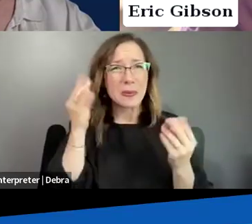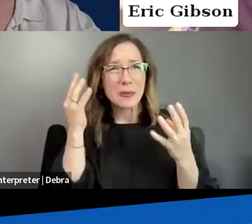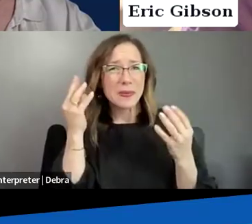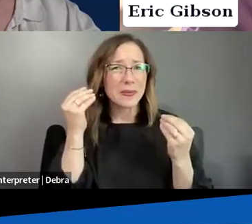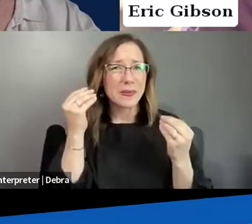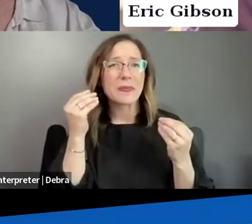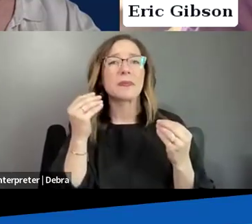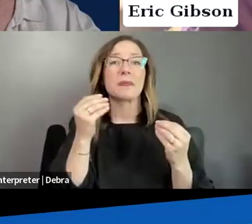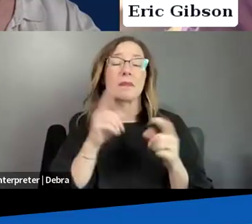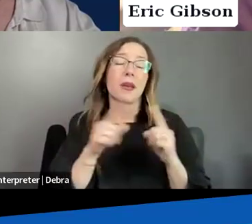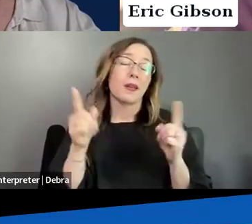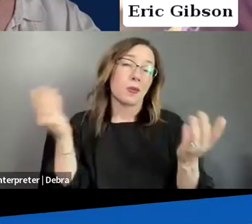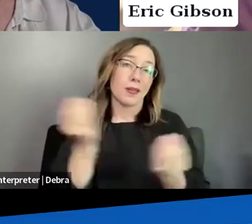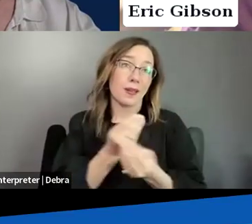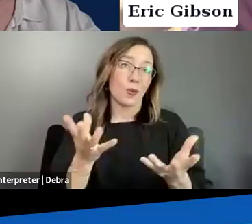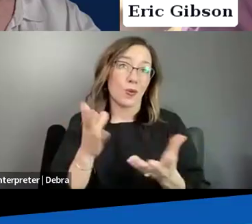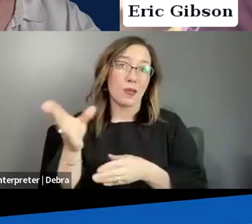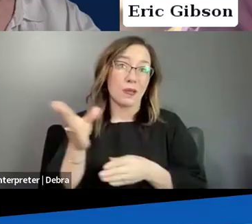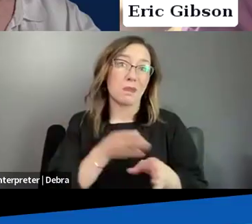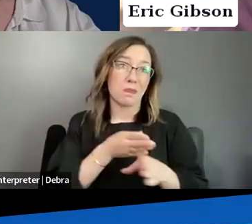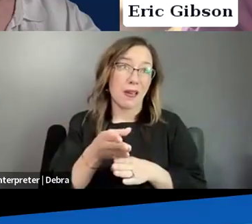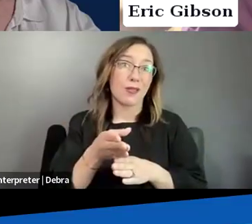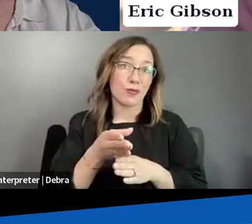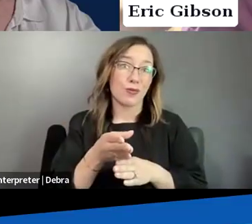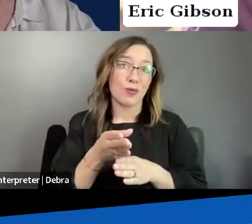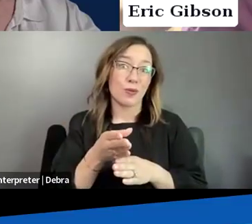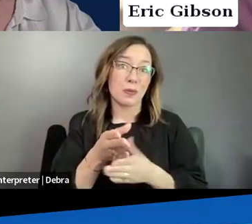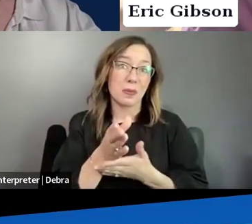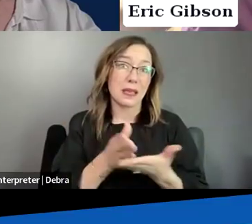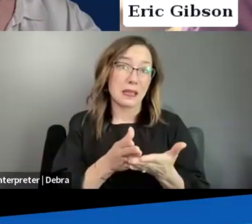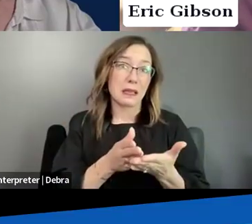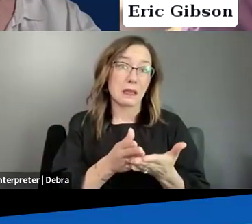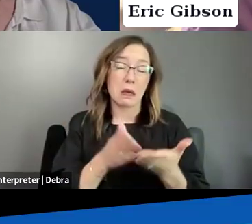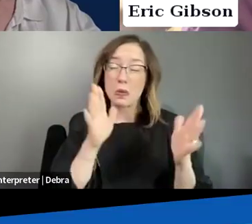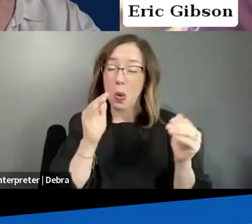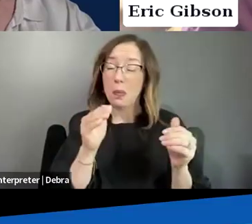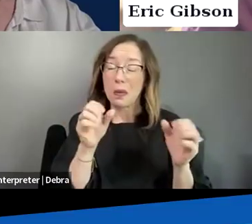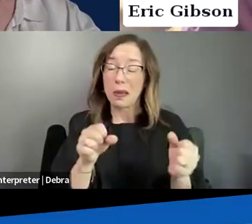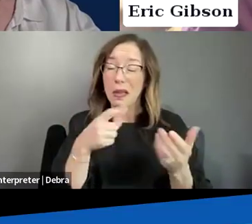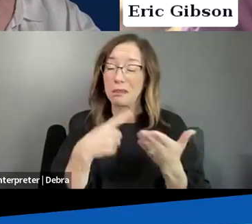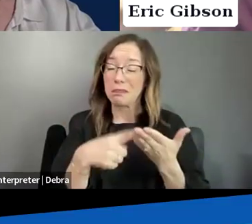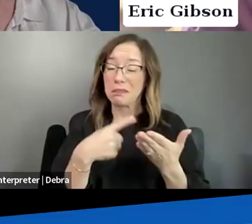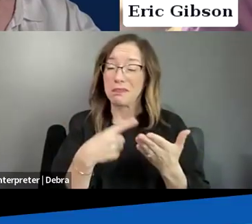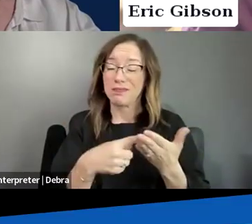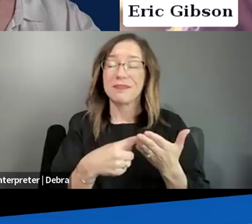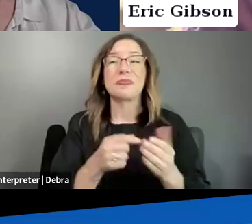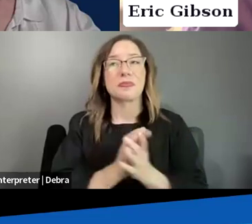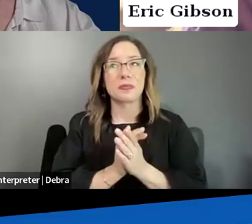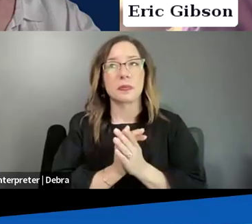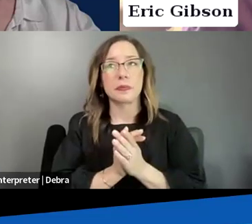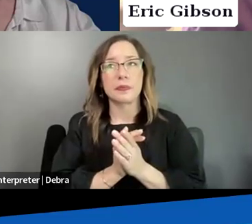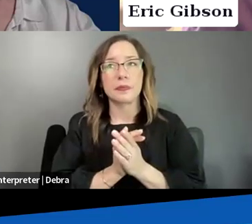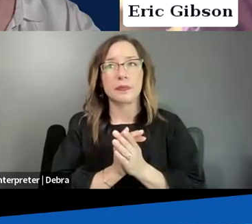for this, but I just wanted to say this was one of the major pieces that I was hoping we would get to talk a little bit about, because I